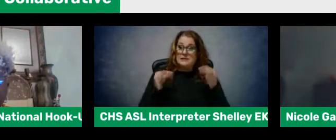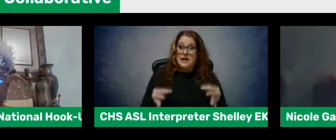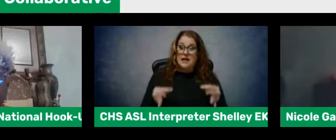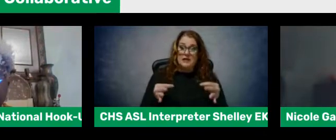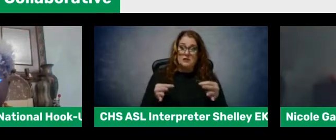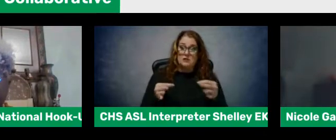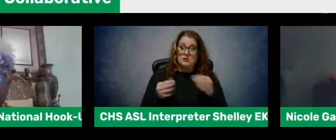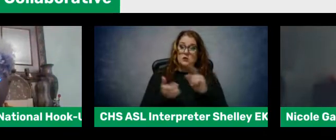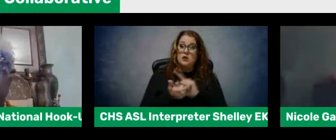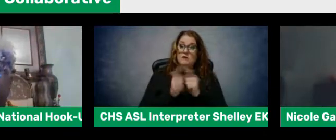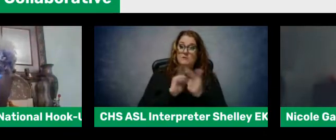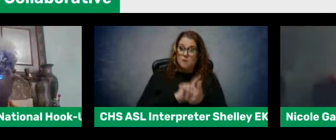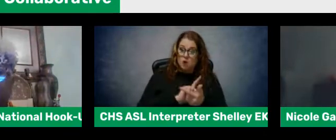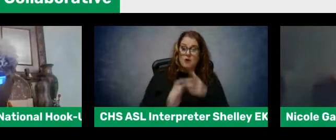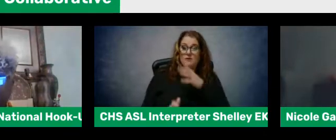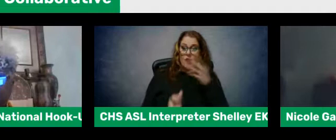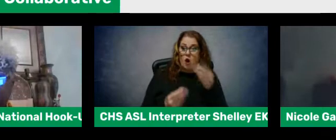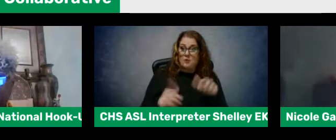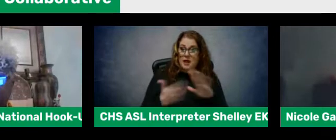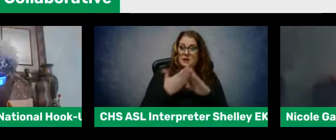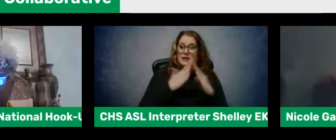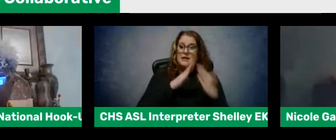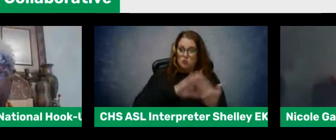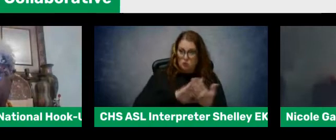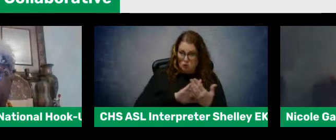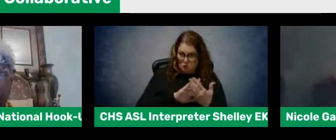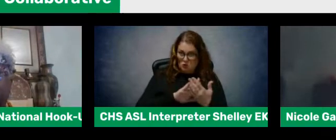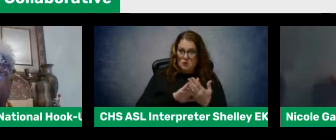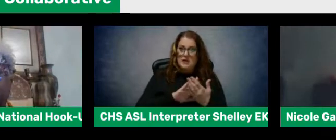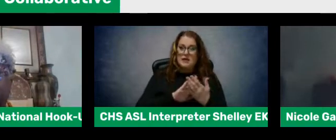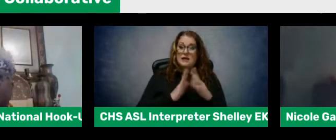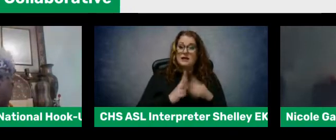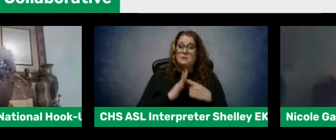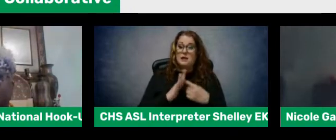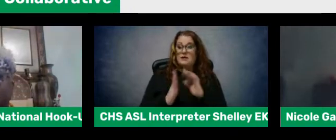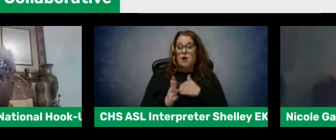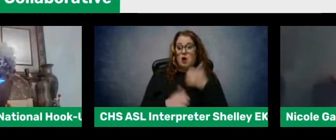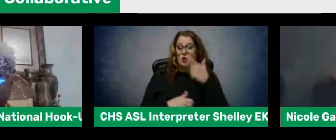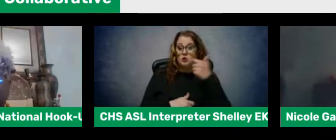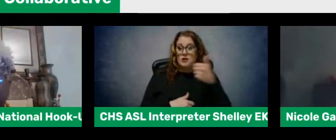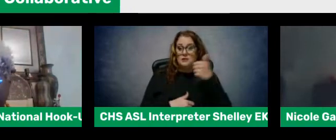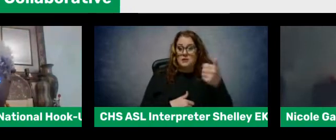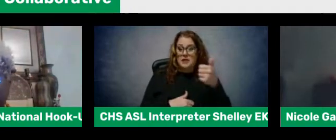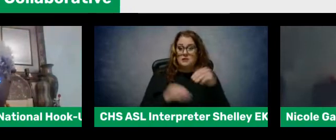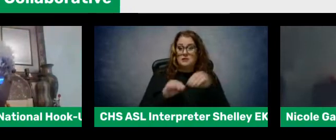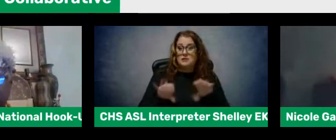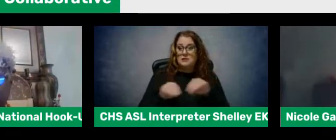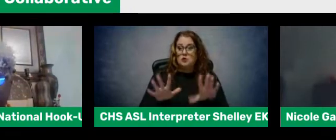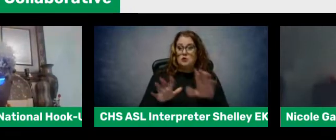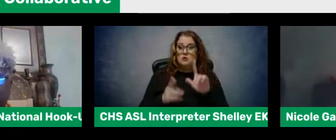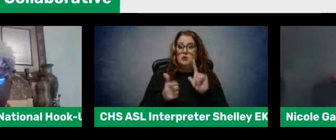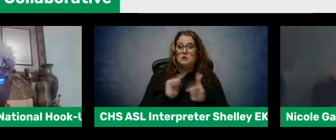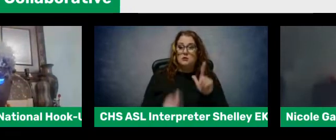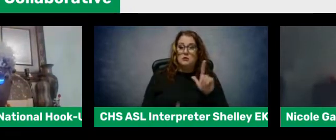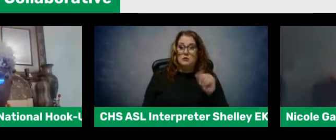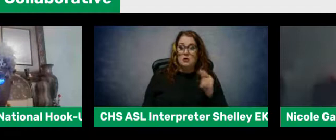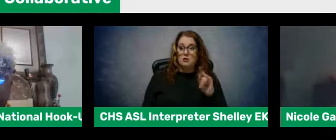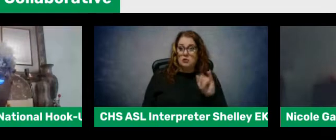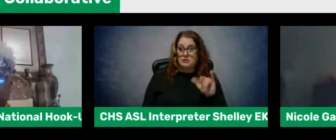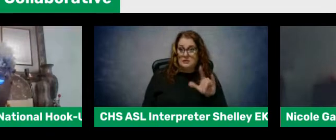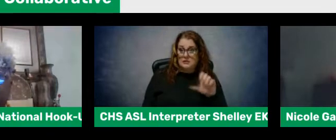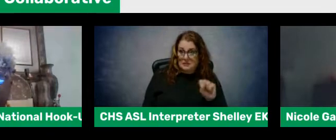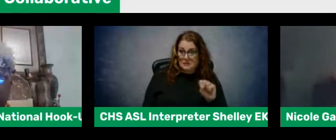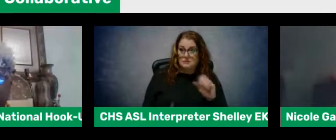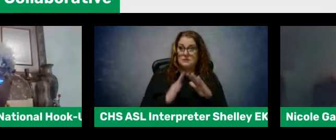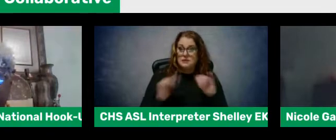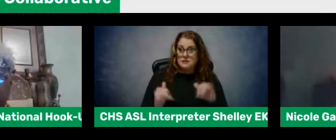convert farmland into the beginning of our transportation, distribution, and logistics system.